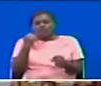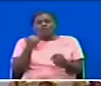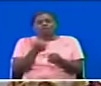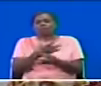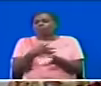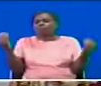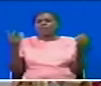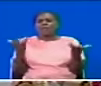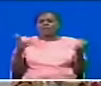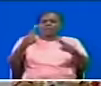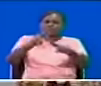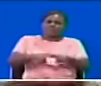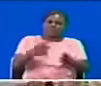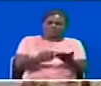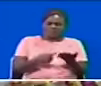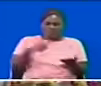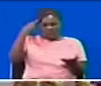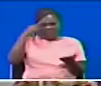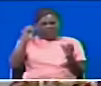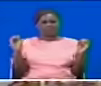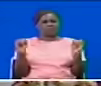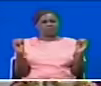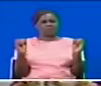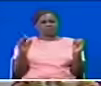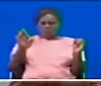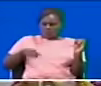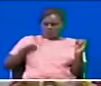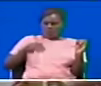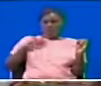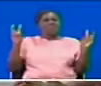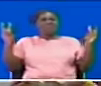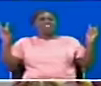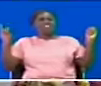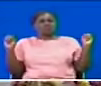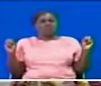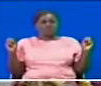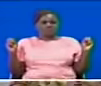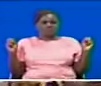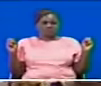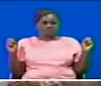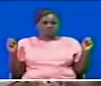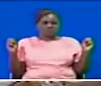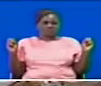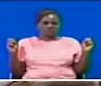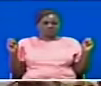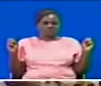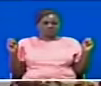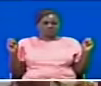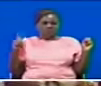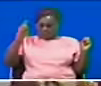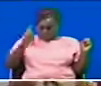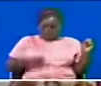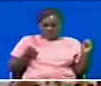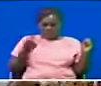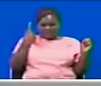sit, discuss, they won't mind. Women, we have issues. I mean, it's good to talk about it. And women must, we must get it